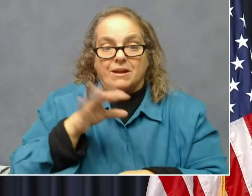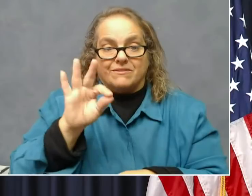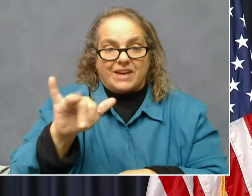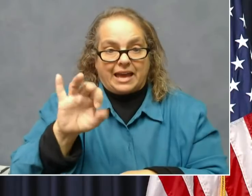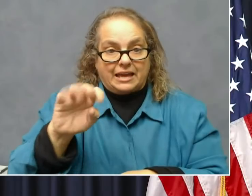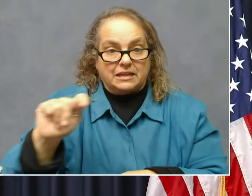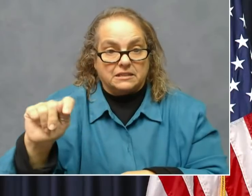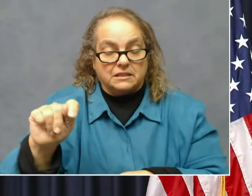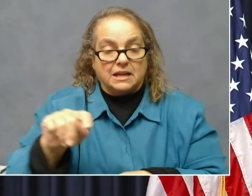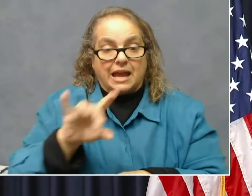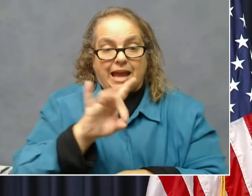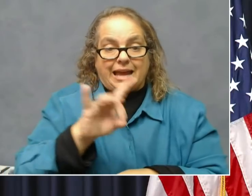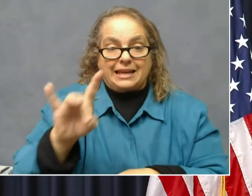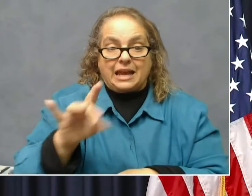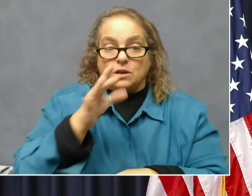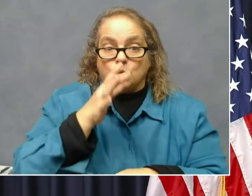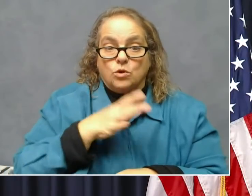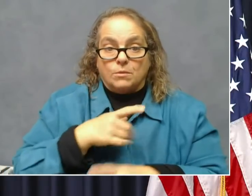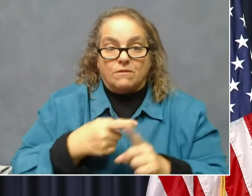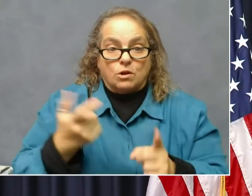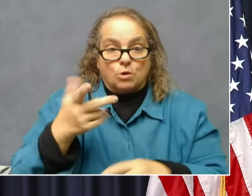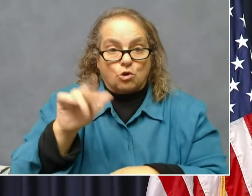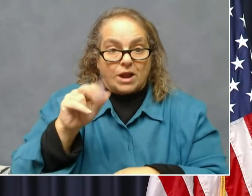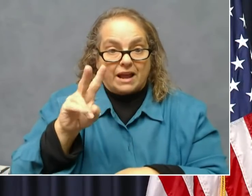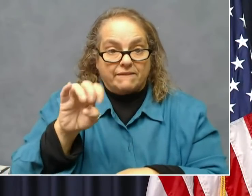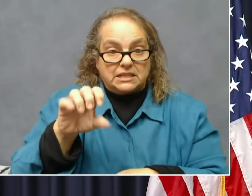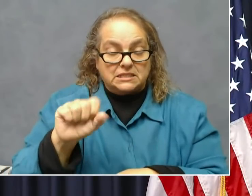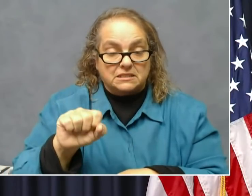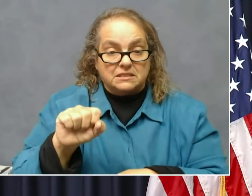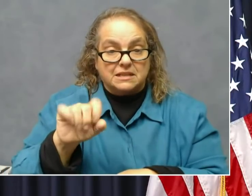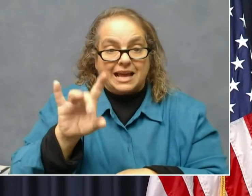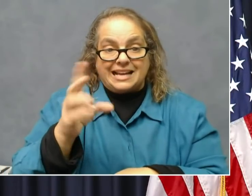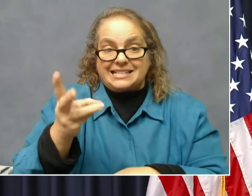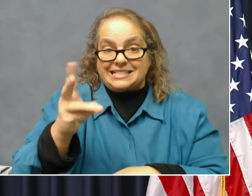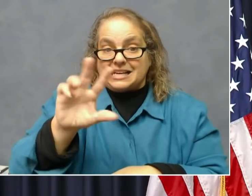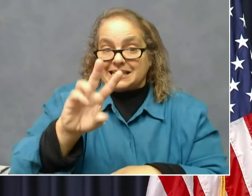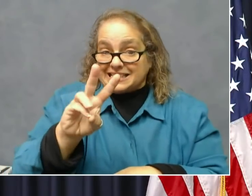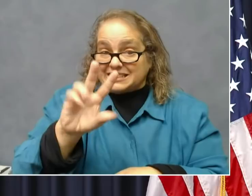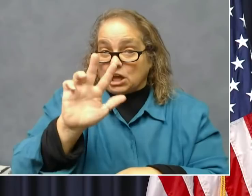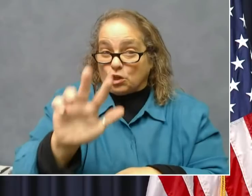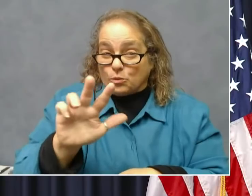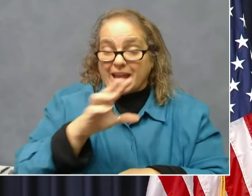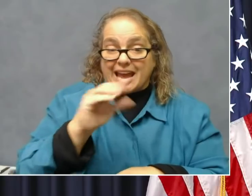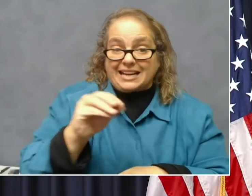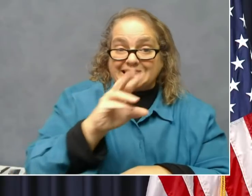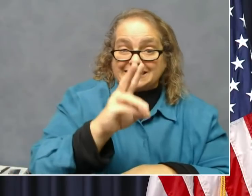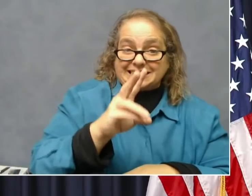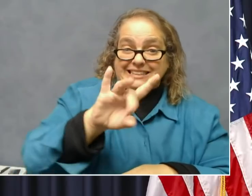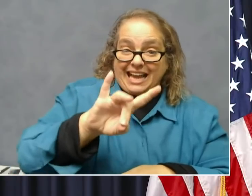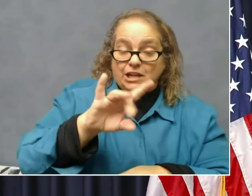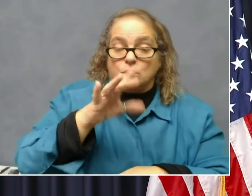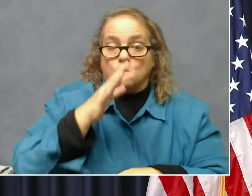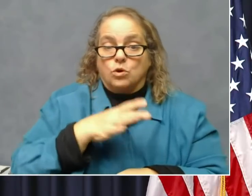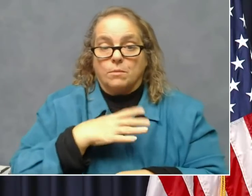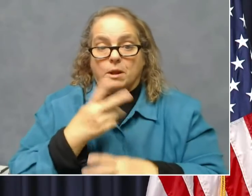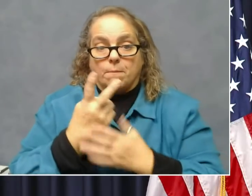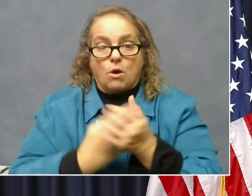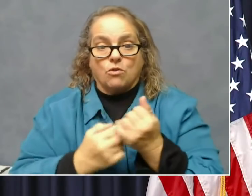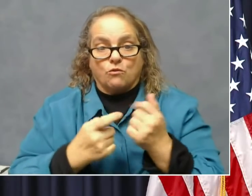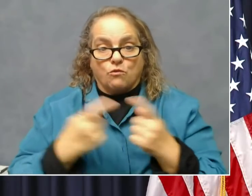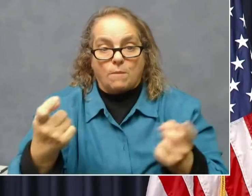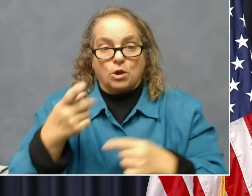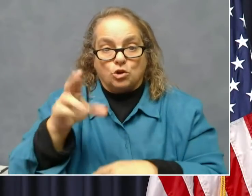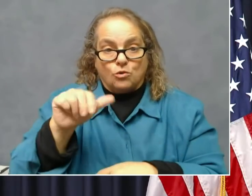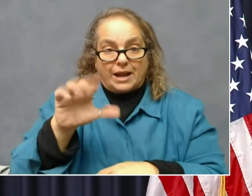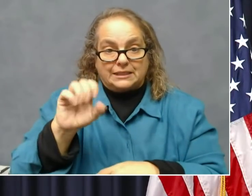an 88-year-old woman from Graves County, a 63 and a 68-year-old woman, both from Grayson County,